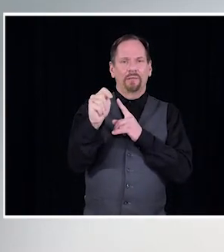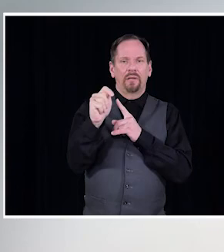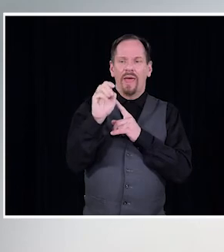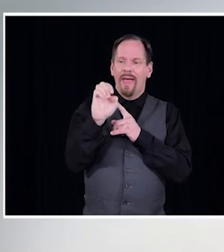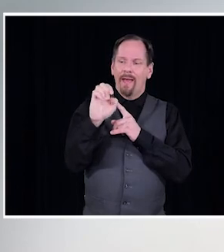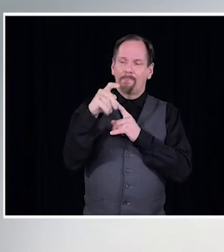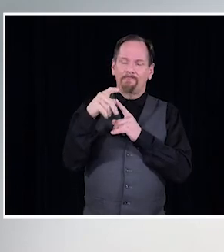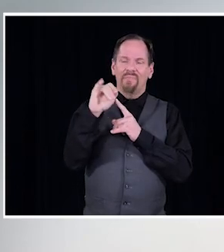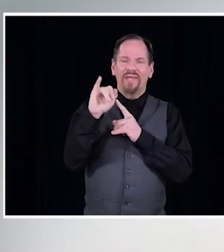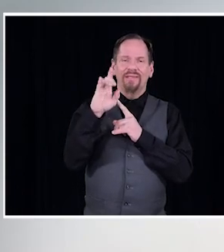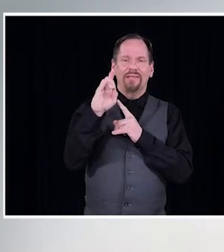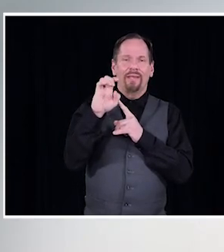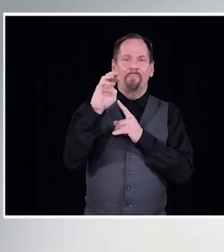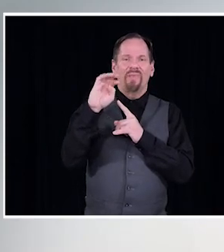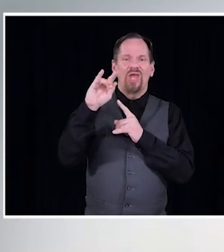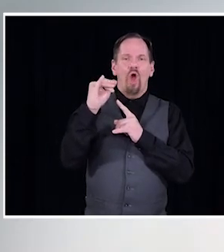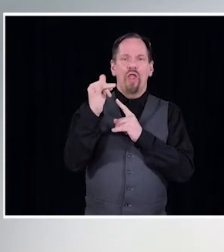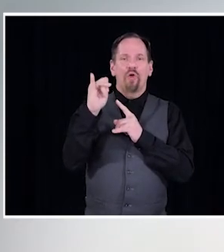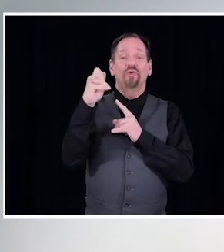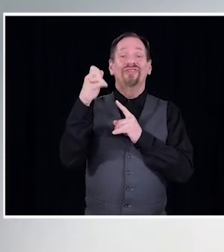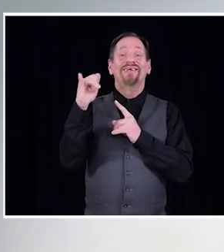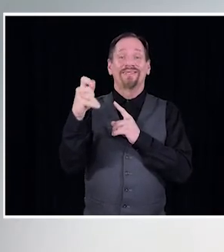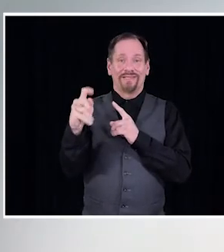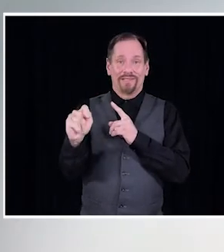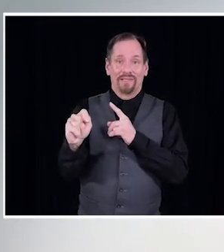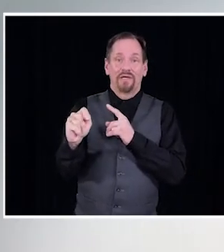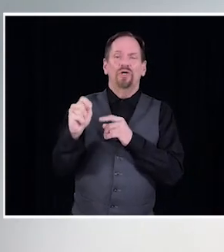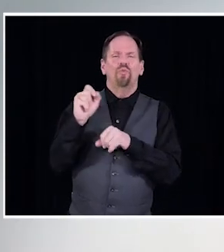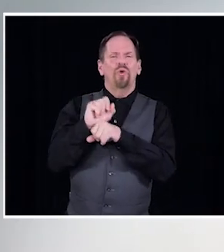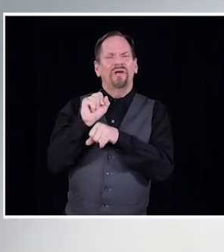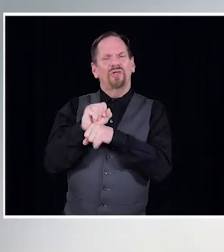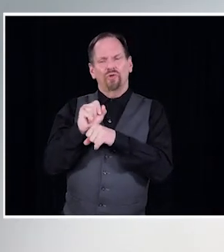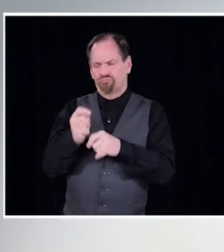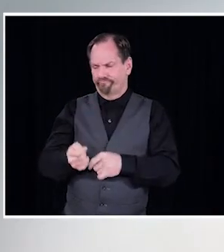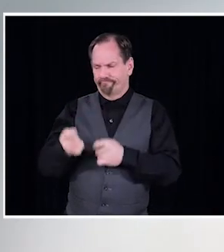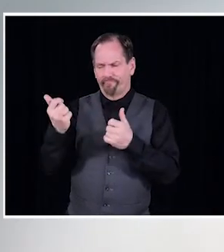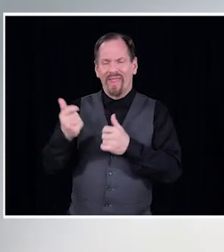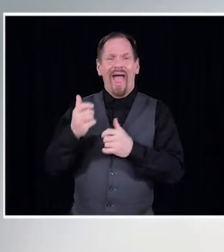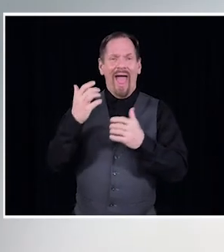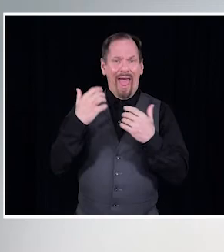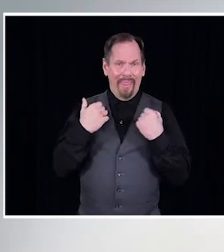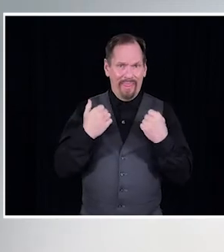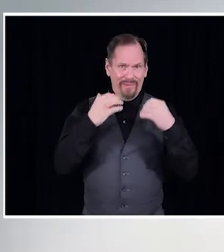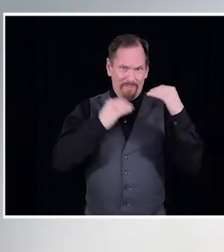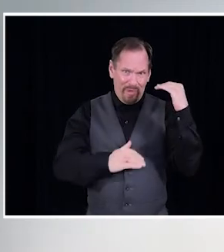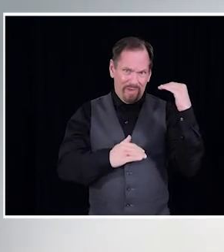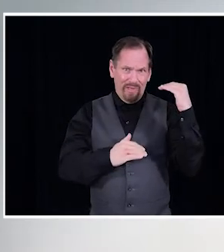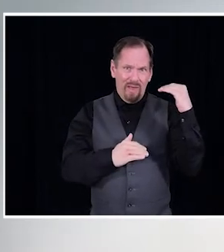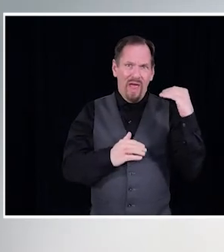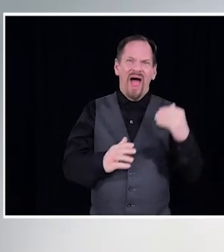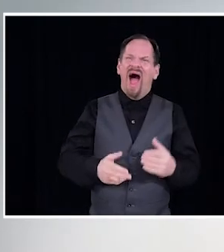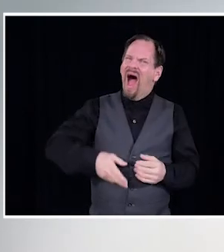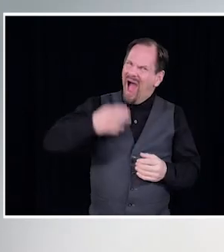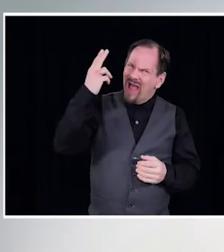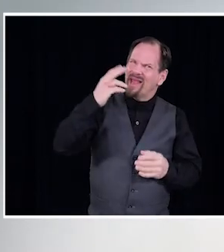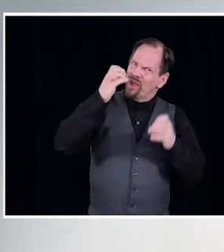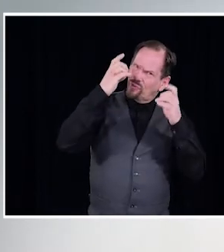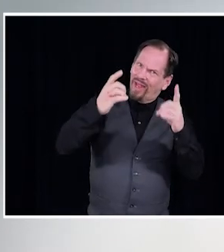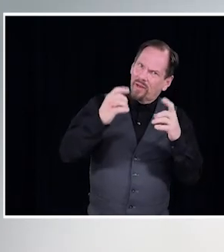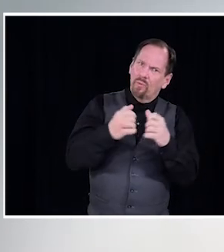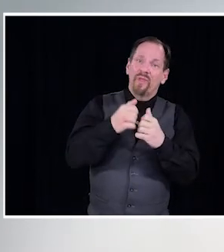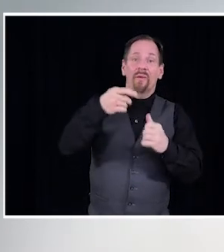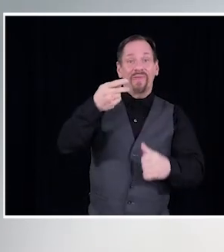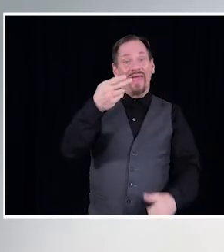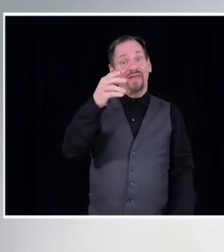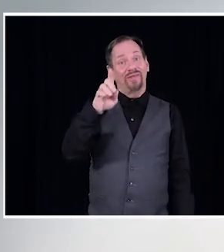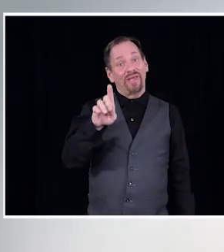Control and Prevention, where she worked to investigate and eliminate health disparities. She was highly educated with a doctorate.